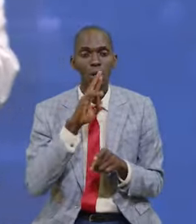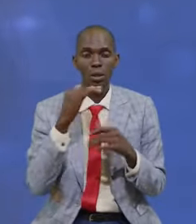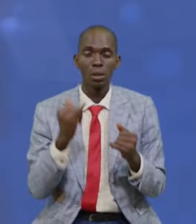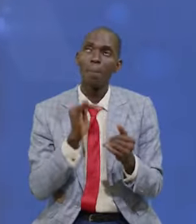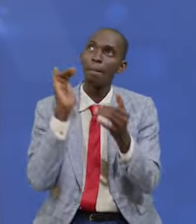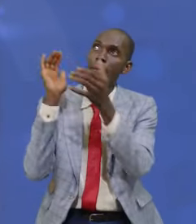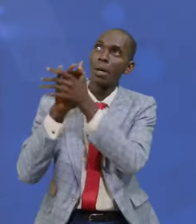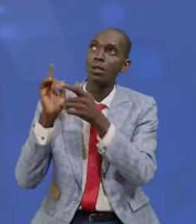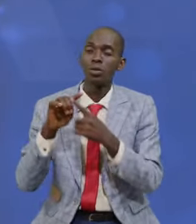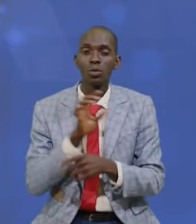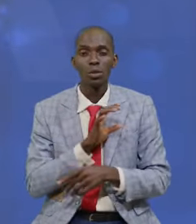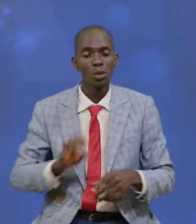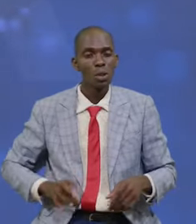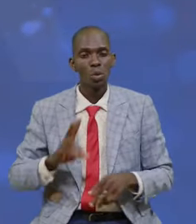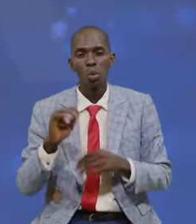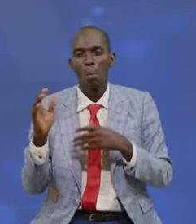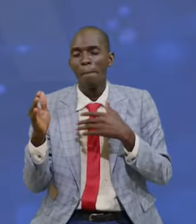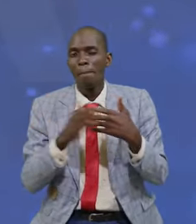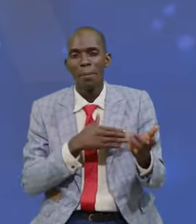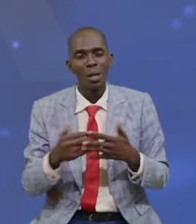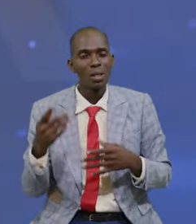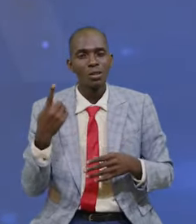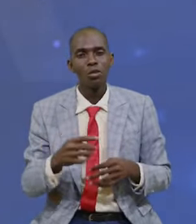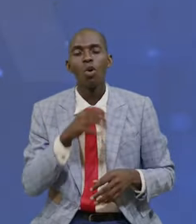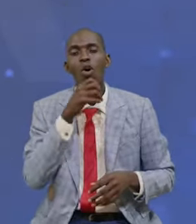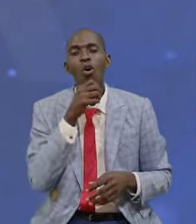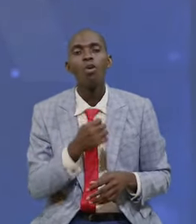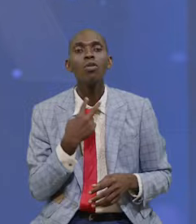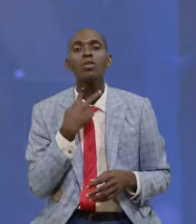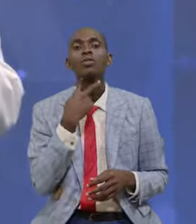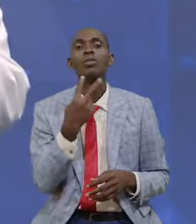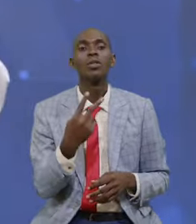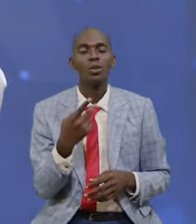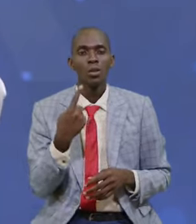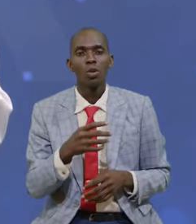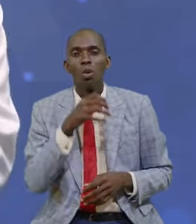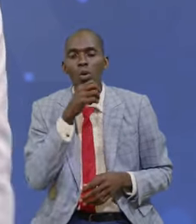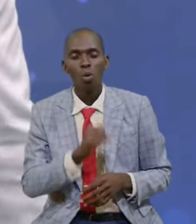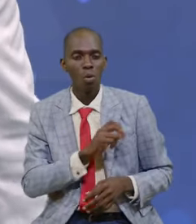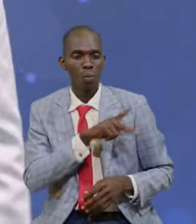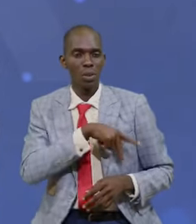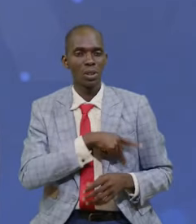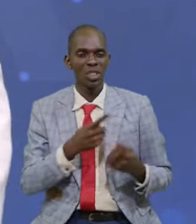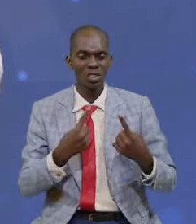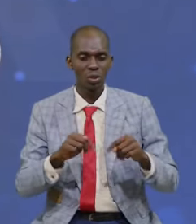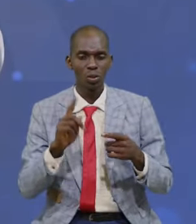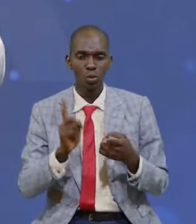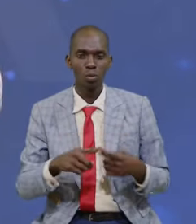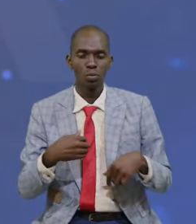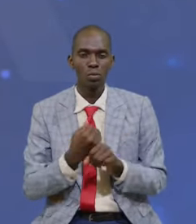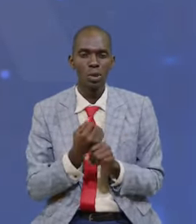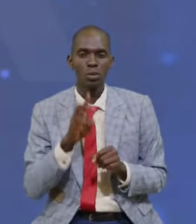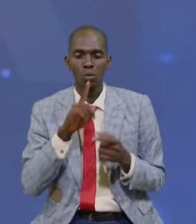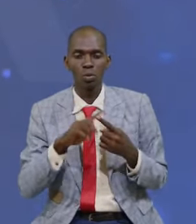no matter the old voice and the old personality trying to threaten you, they